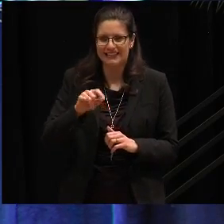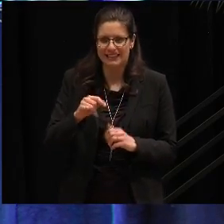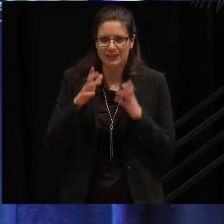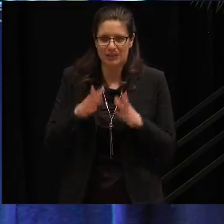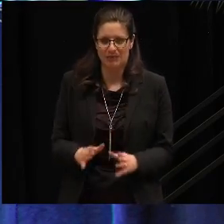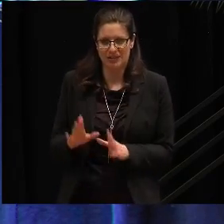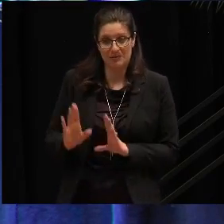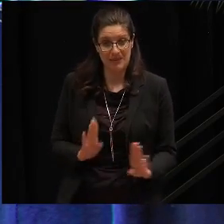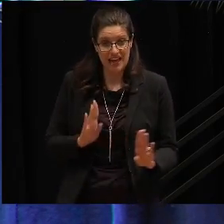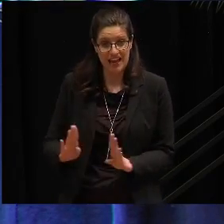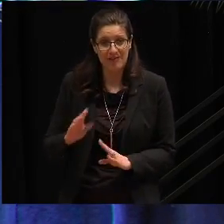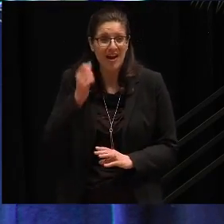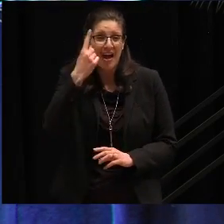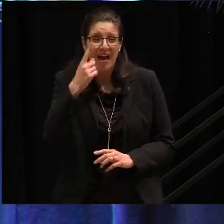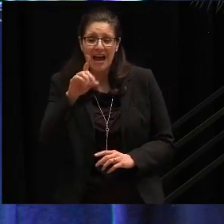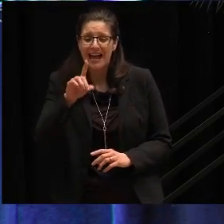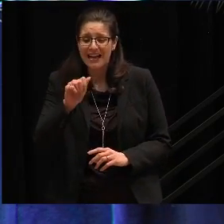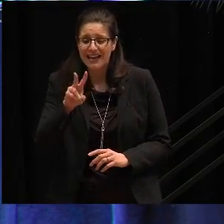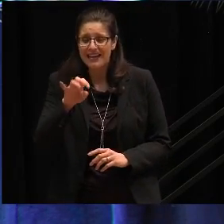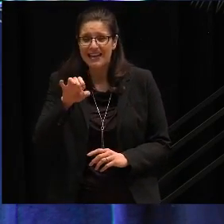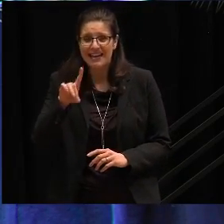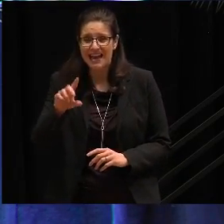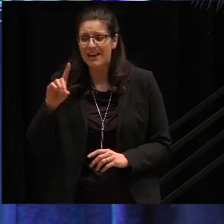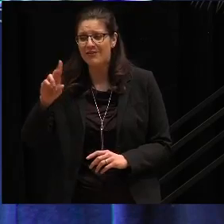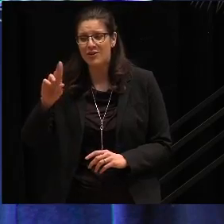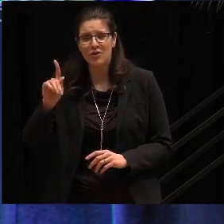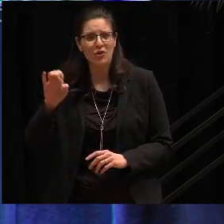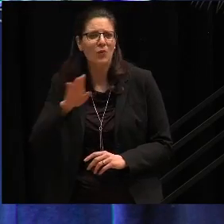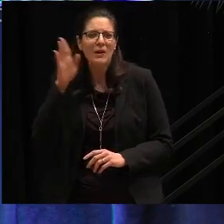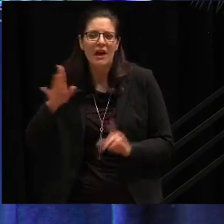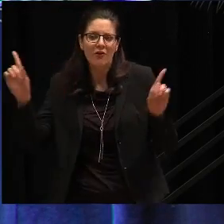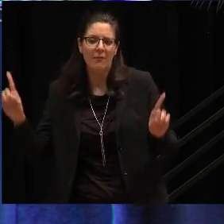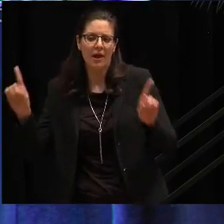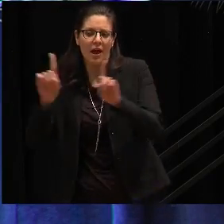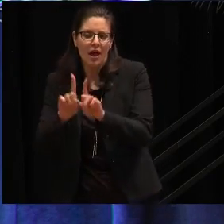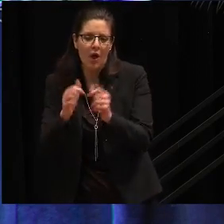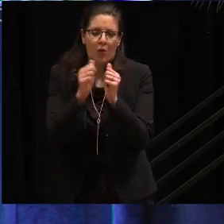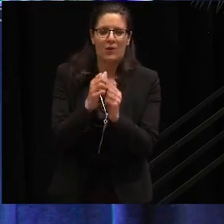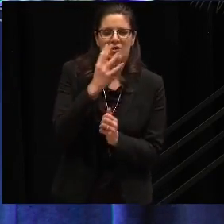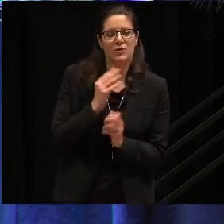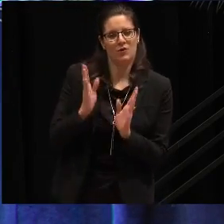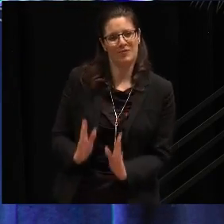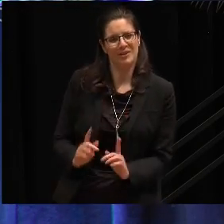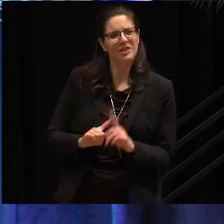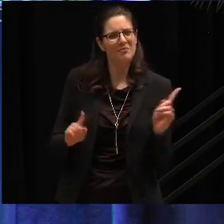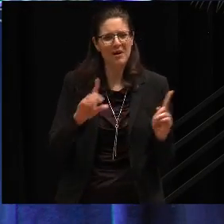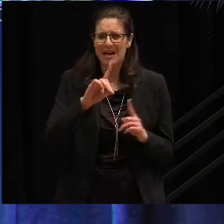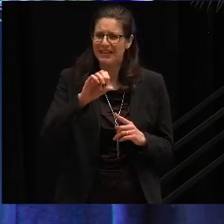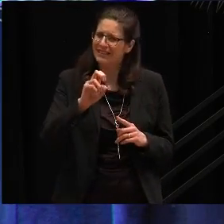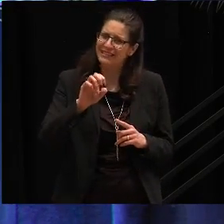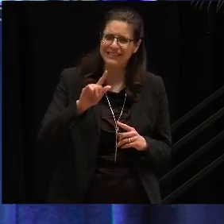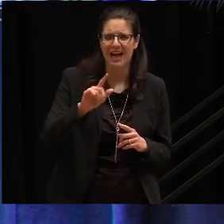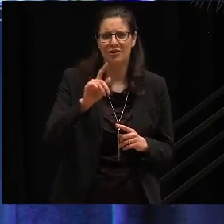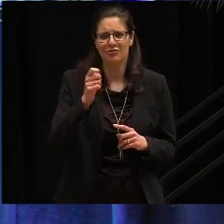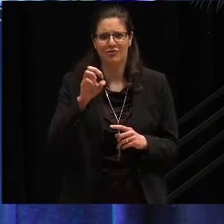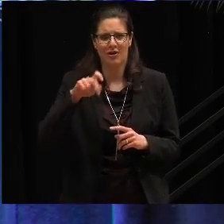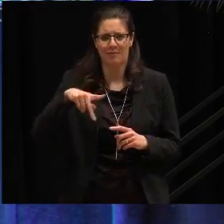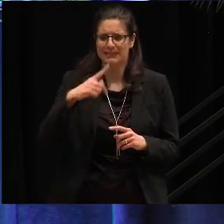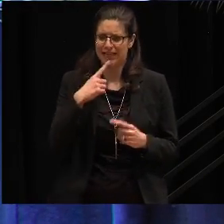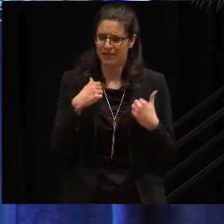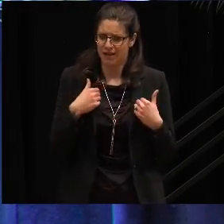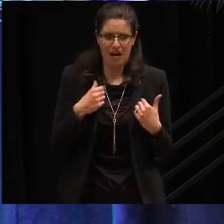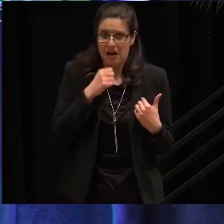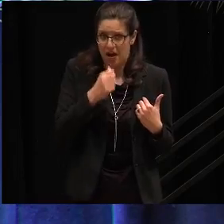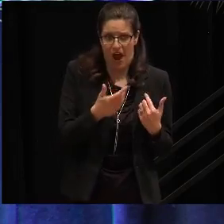Duke would not be seen with a Jew. But Donald Trump has absolutely no problem. He has not comported himself as